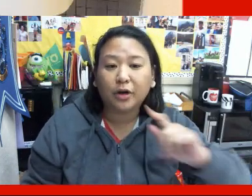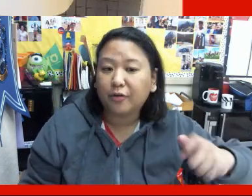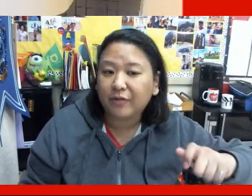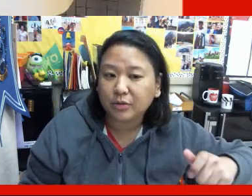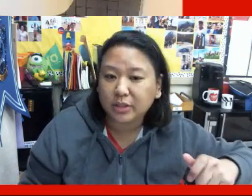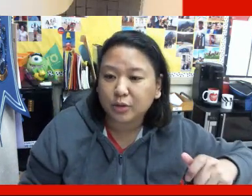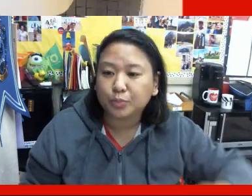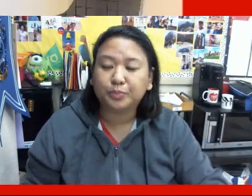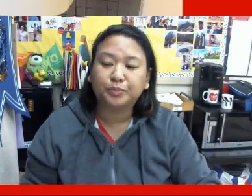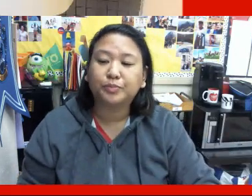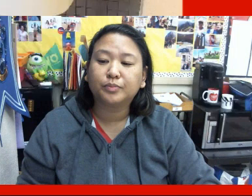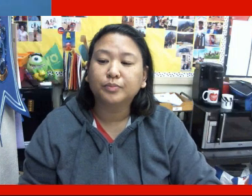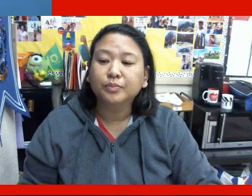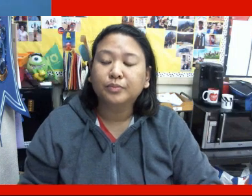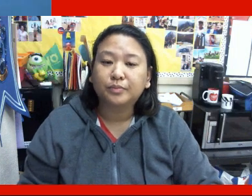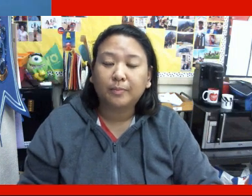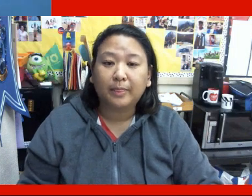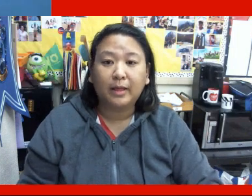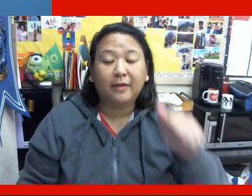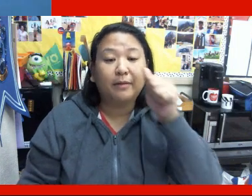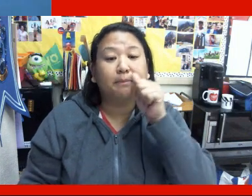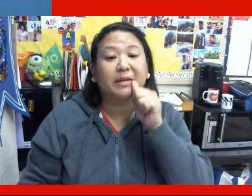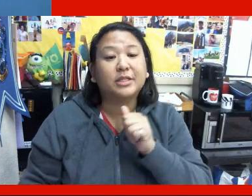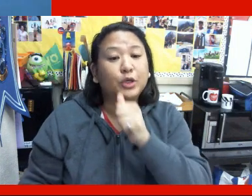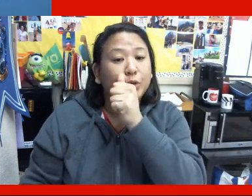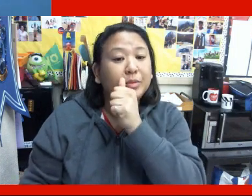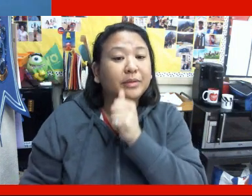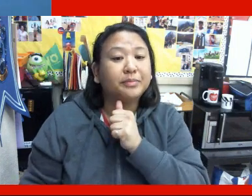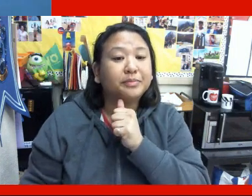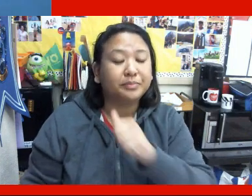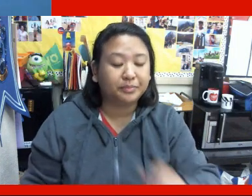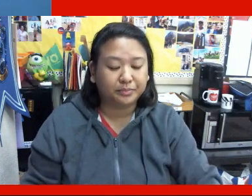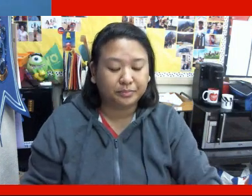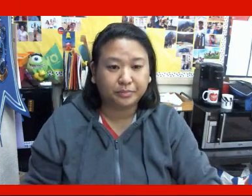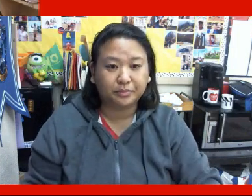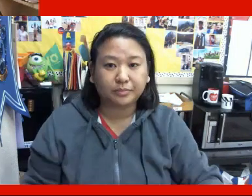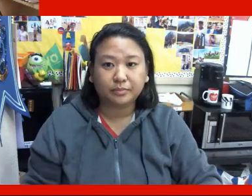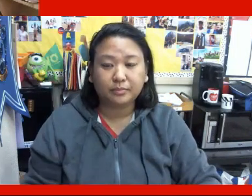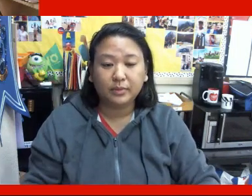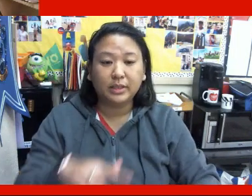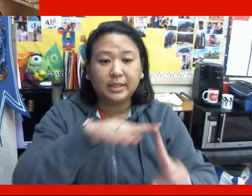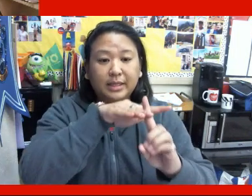A water fountain. Then we have Mr. Coob,